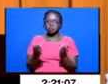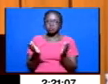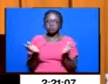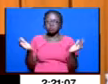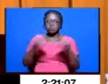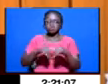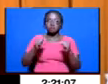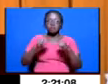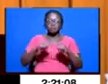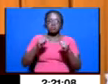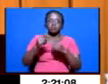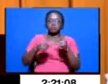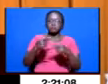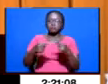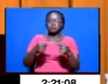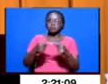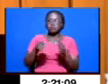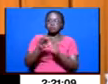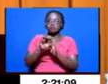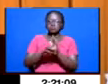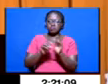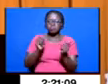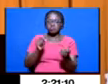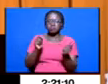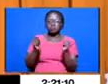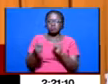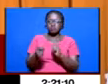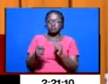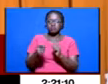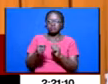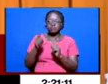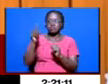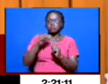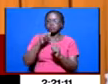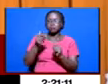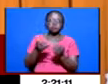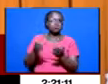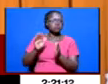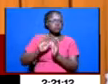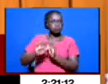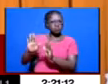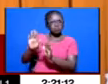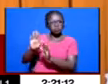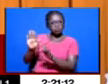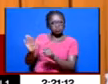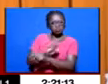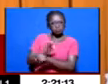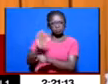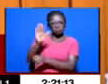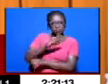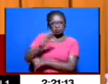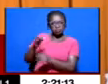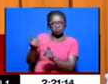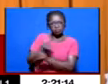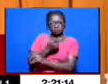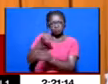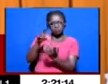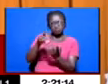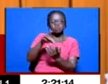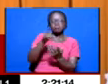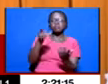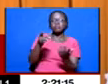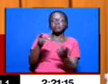the process of constitutional amendment, this must not be left entirely to Parliament. Different options needed further